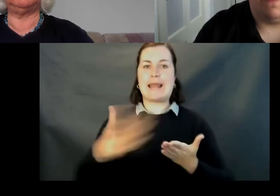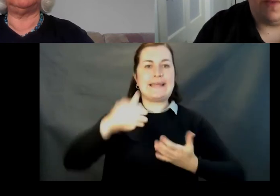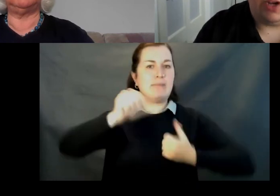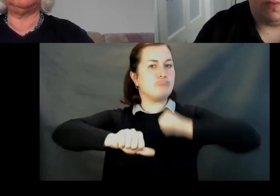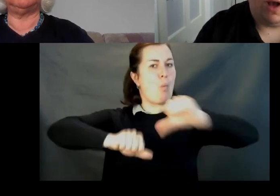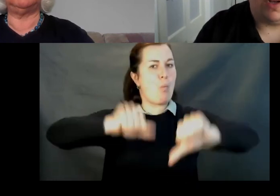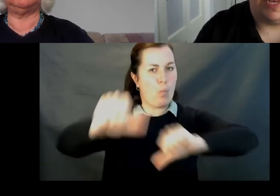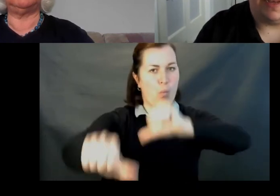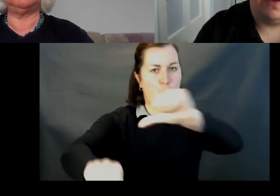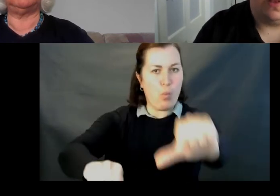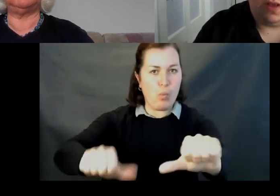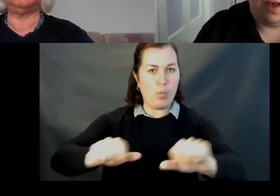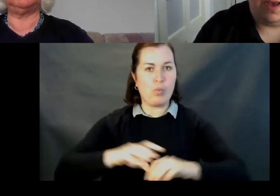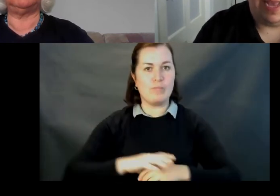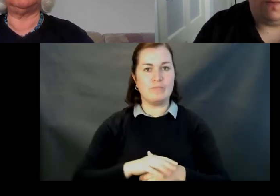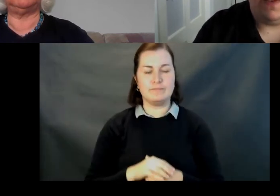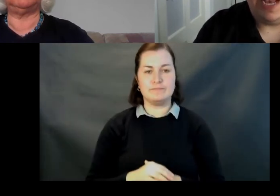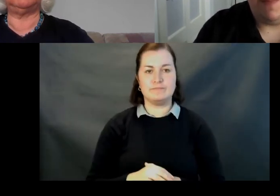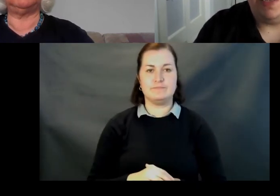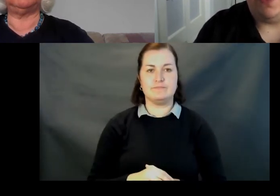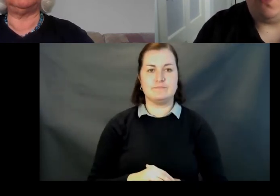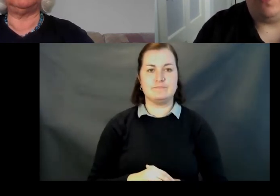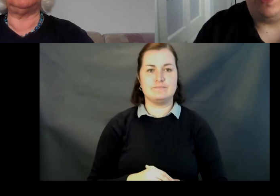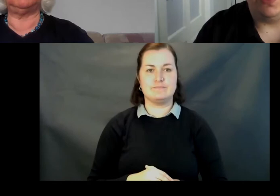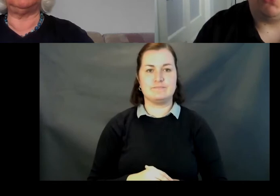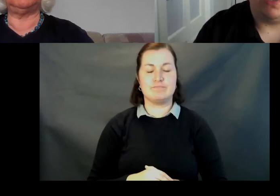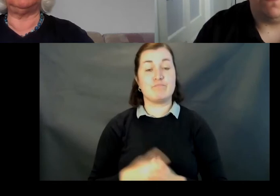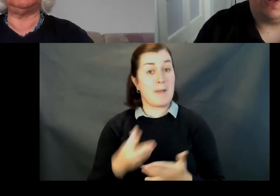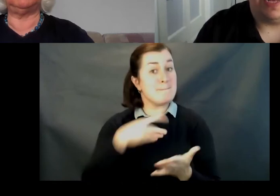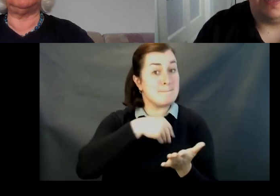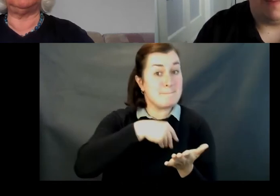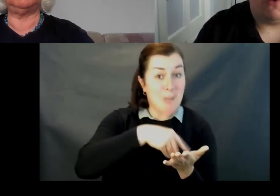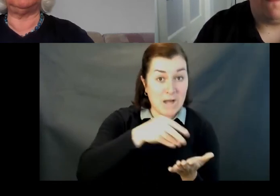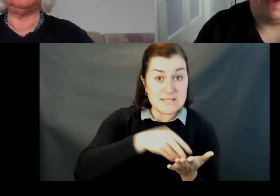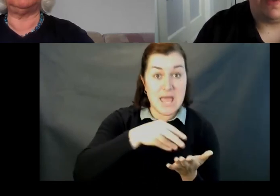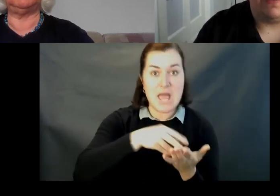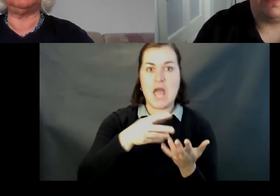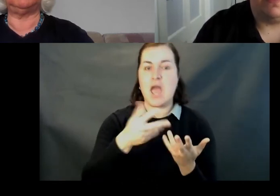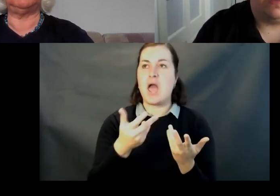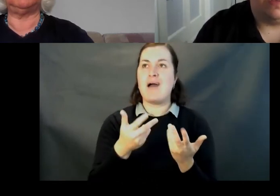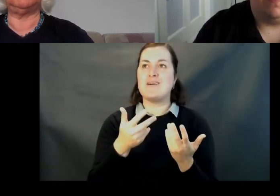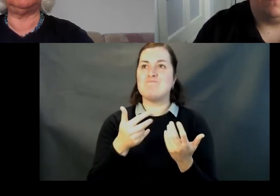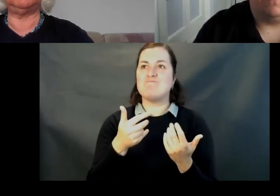The way for the actual marketing, again, with segmenting your audience, trying to find that demographic,